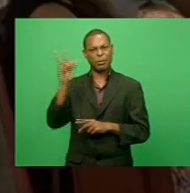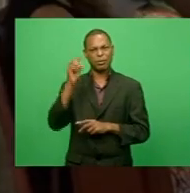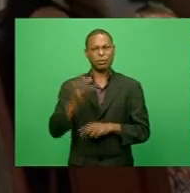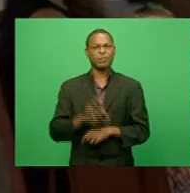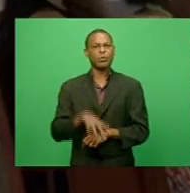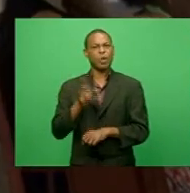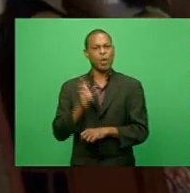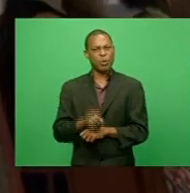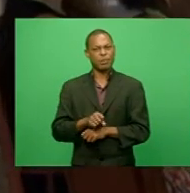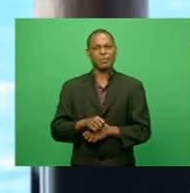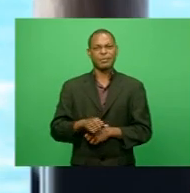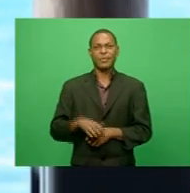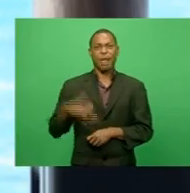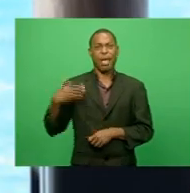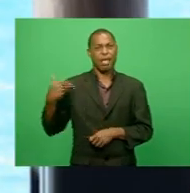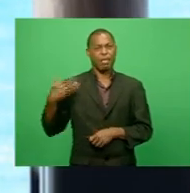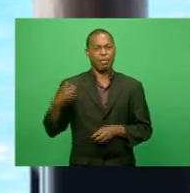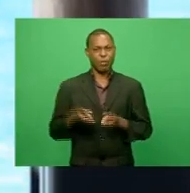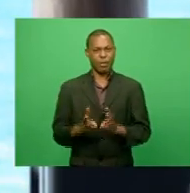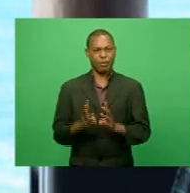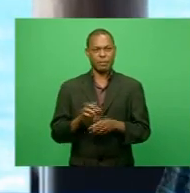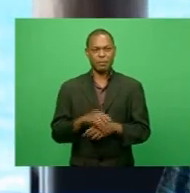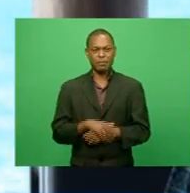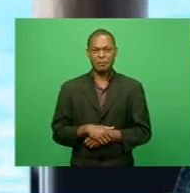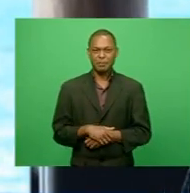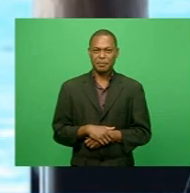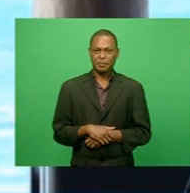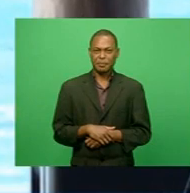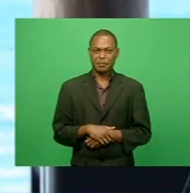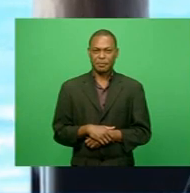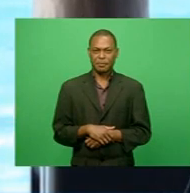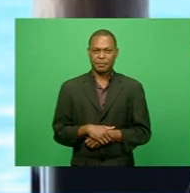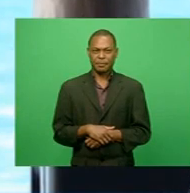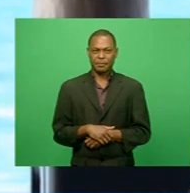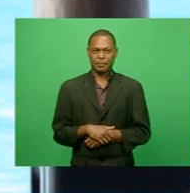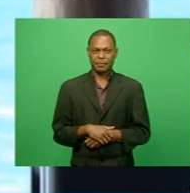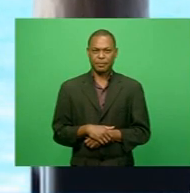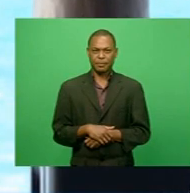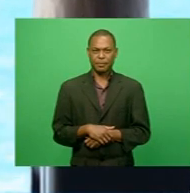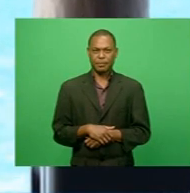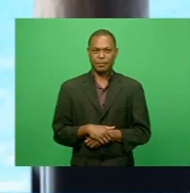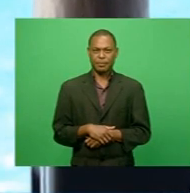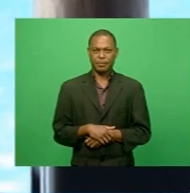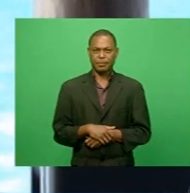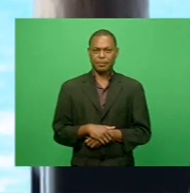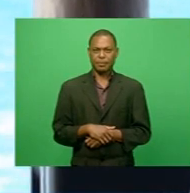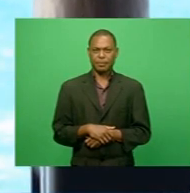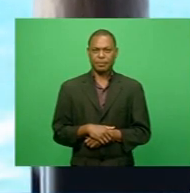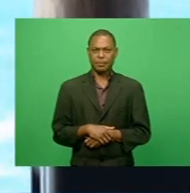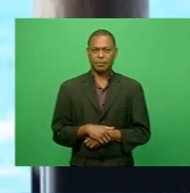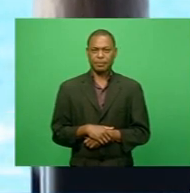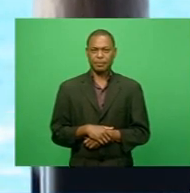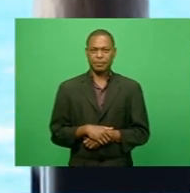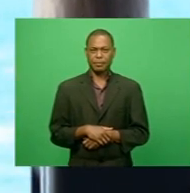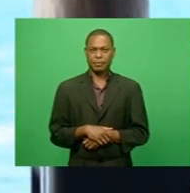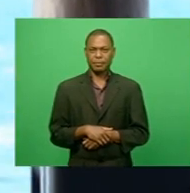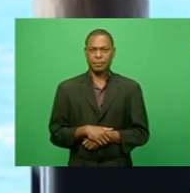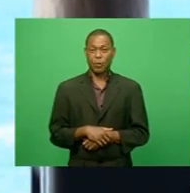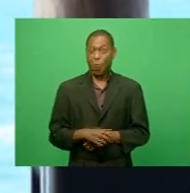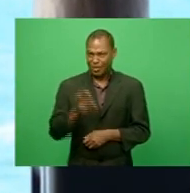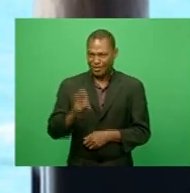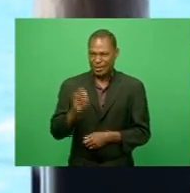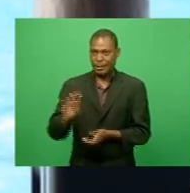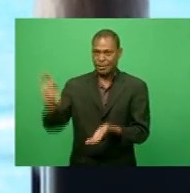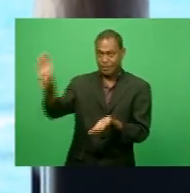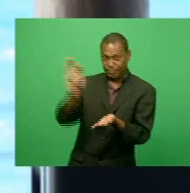healthy lifestyle. These, as you know, are much needed funds that could be better utilized in improving the standard